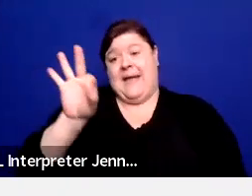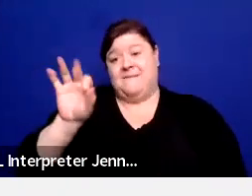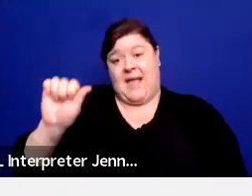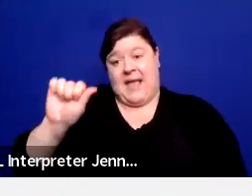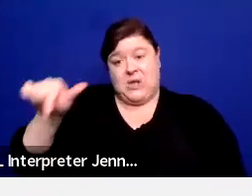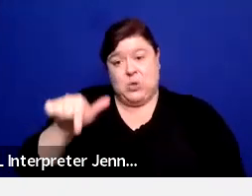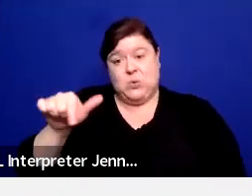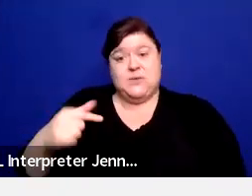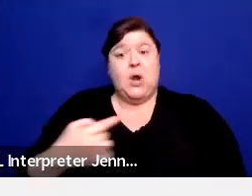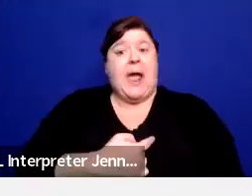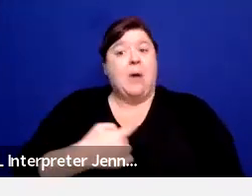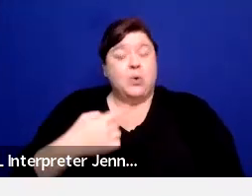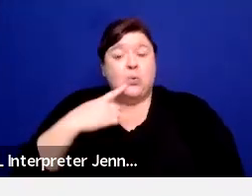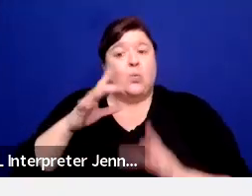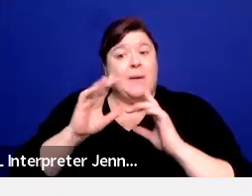website.